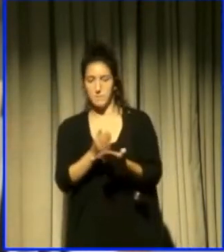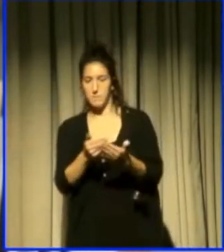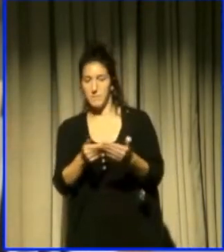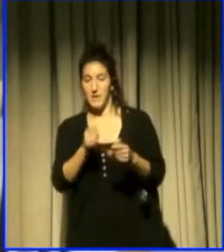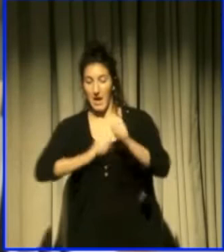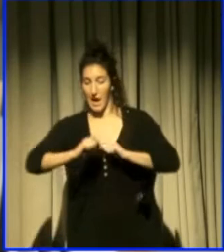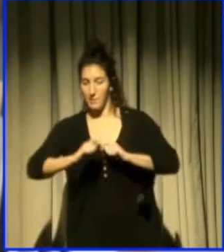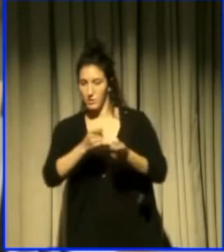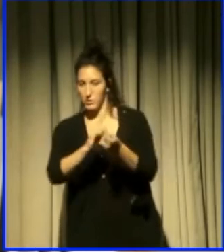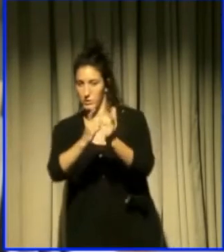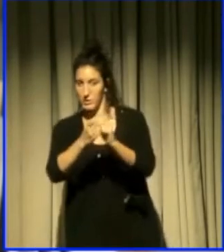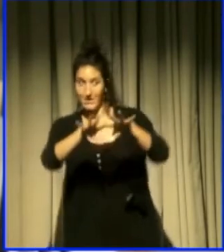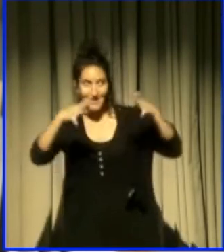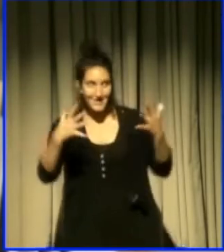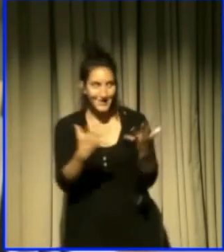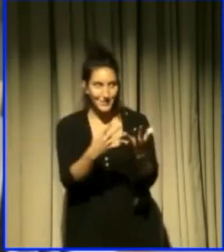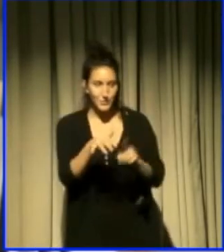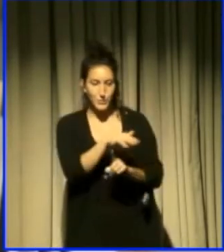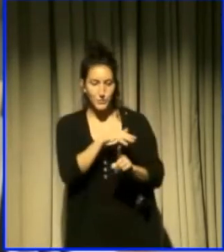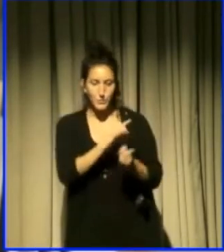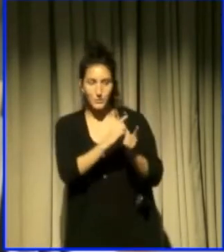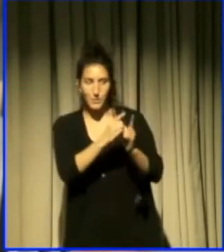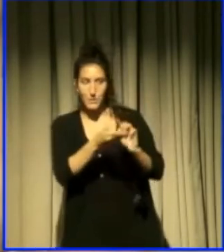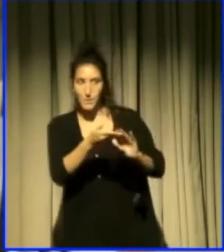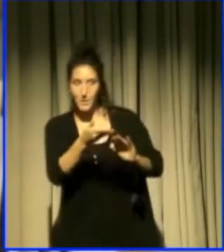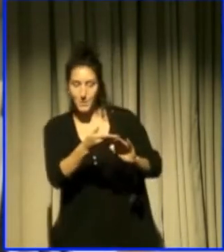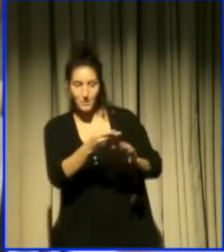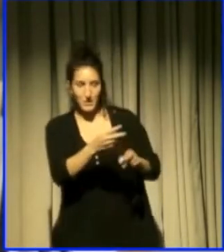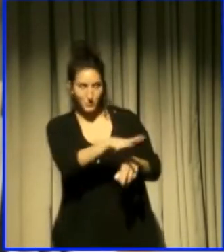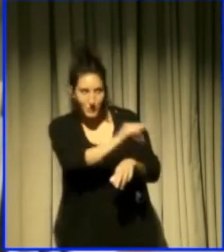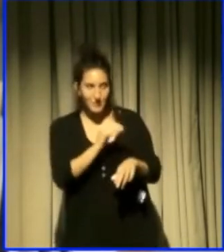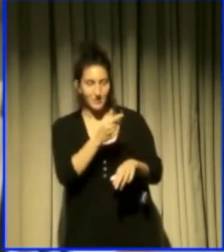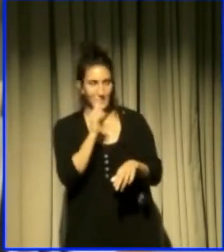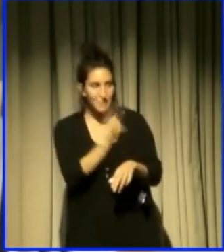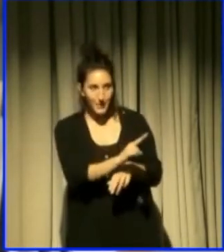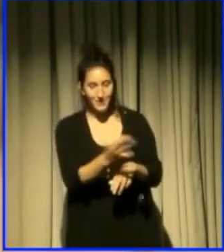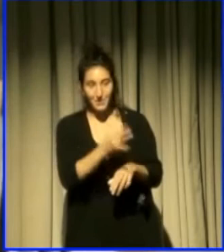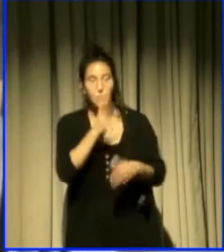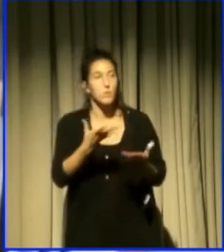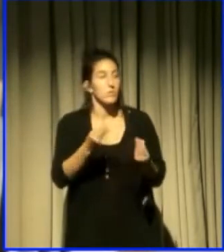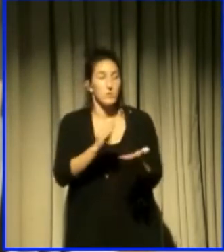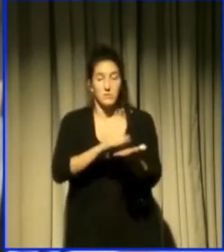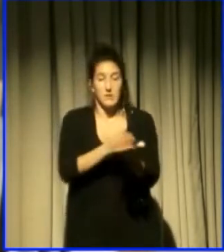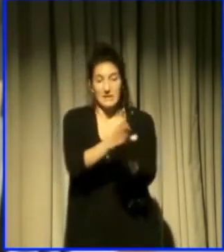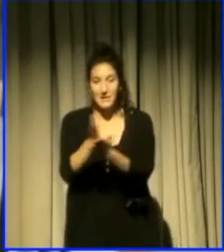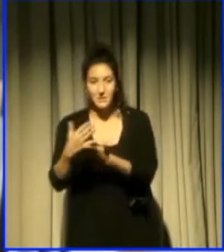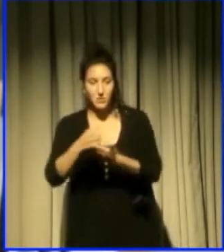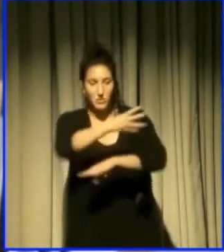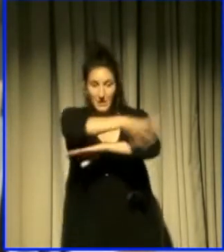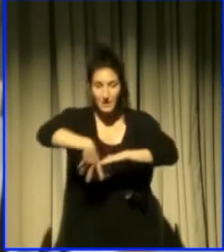And this is also crucial because trends often go across industries and across topics and across target